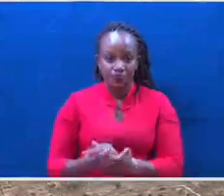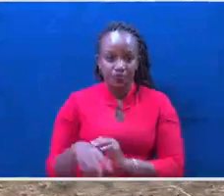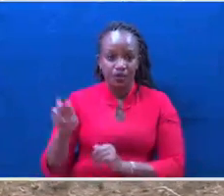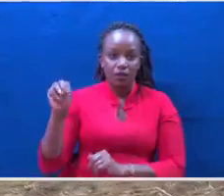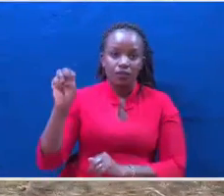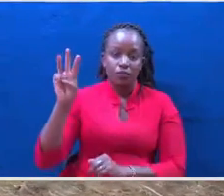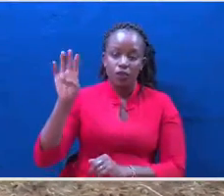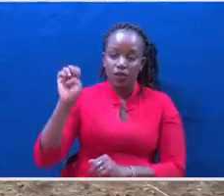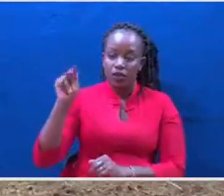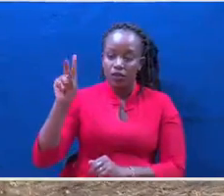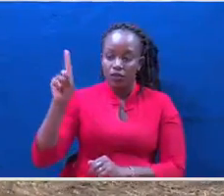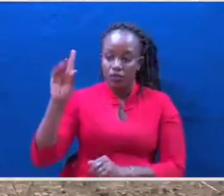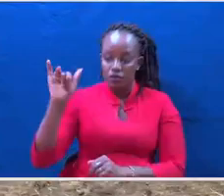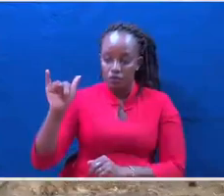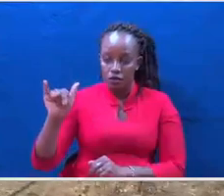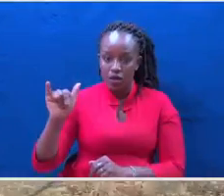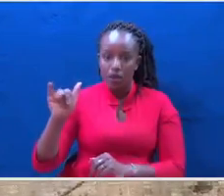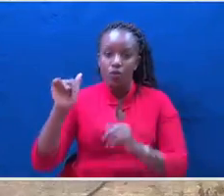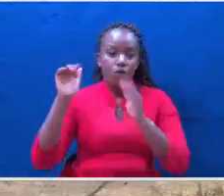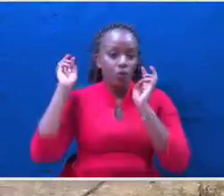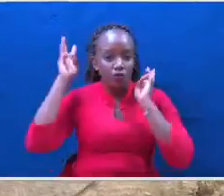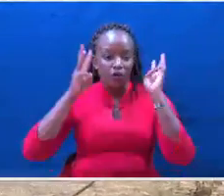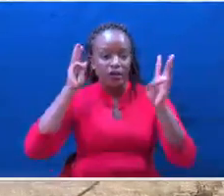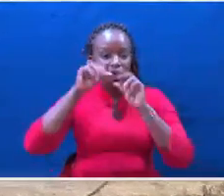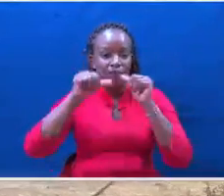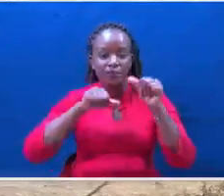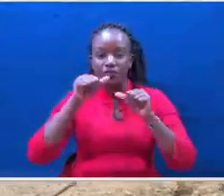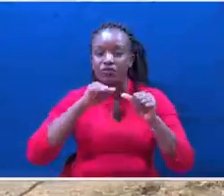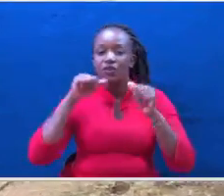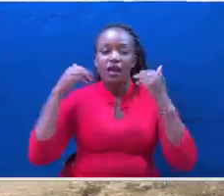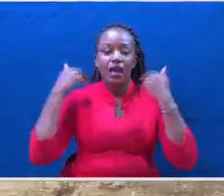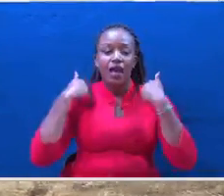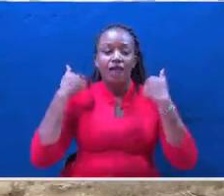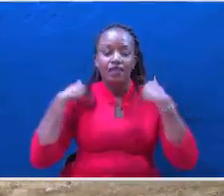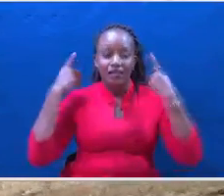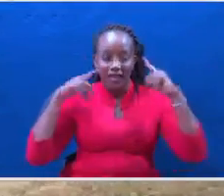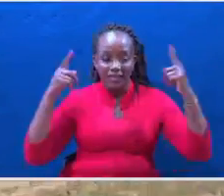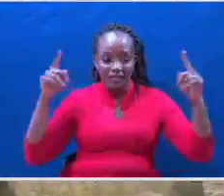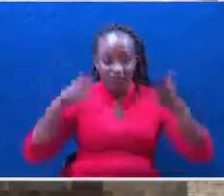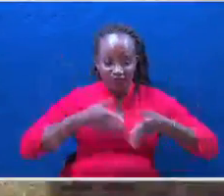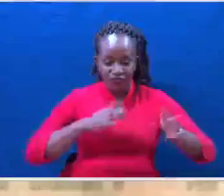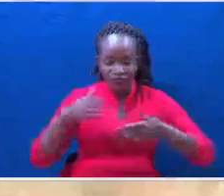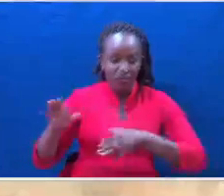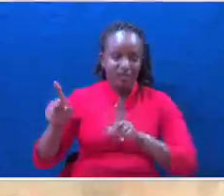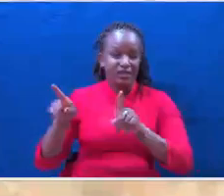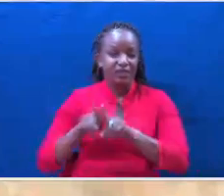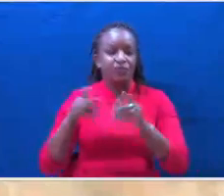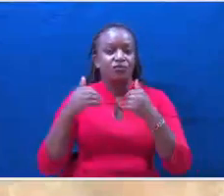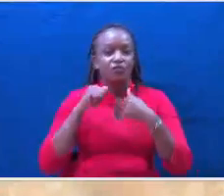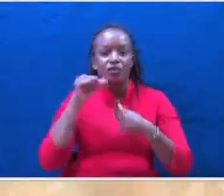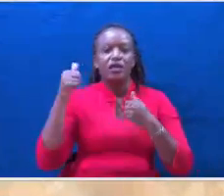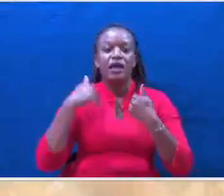is having an unsuccessful in vitro fertilization aimed at reintroducing the subspecies back to the